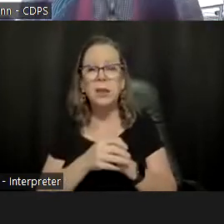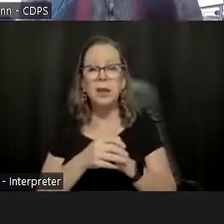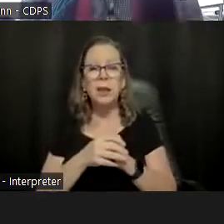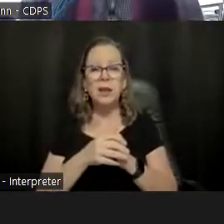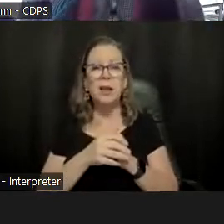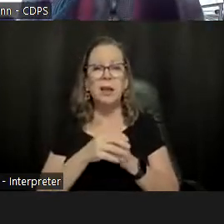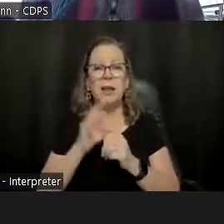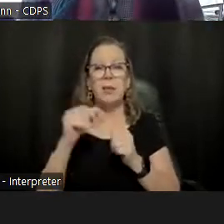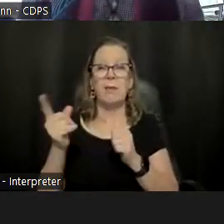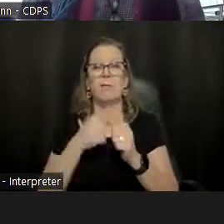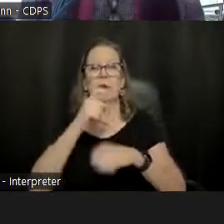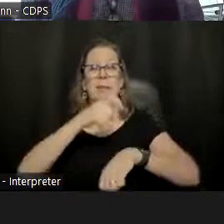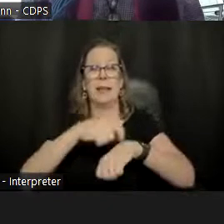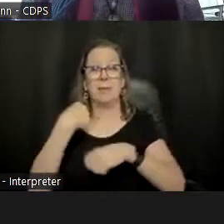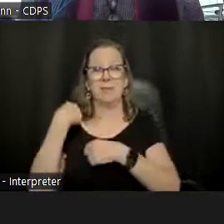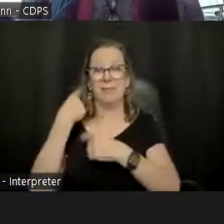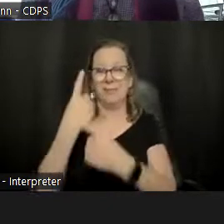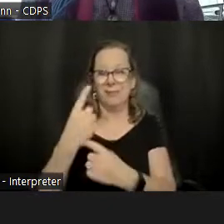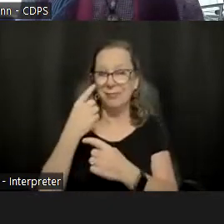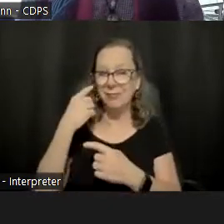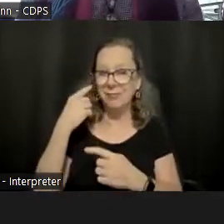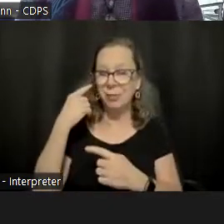That was the first time I had ever heard about that